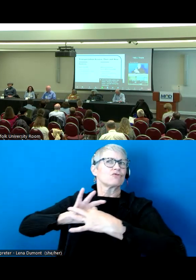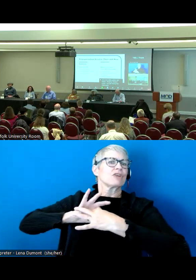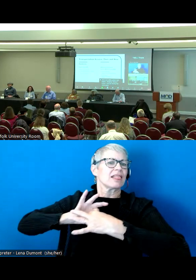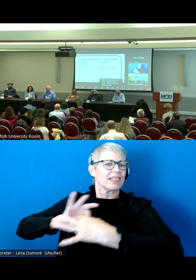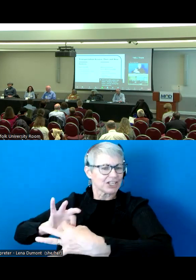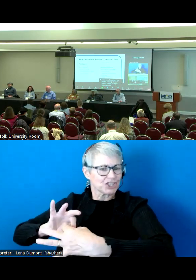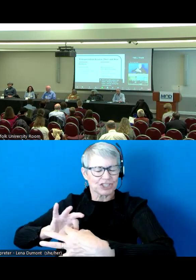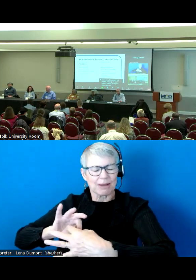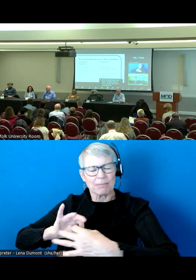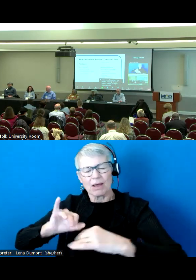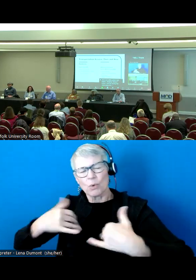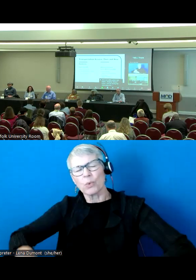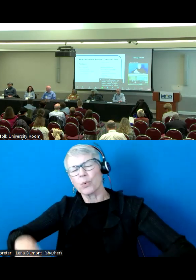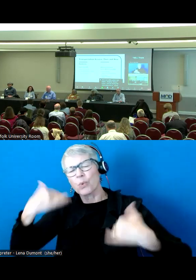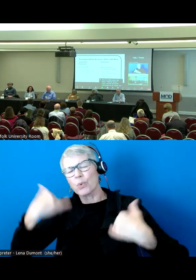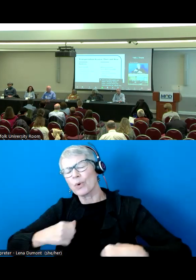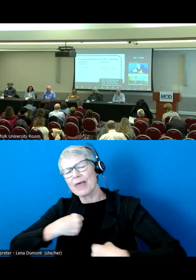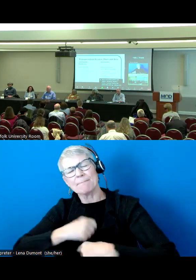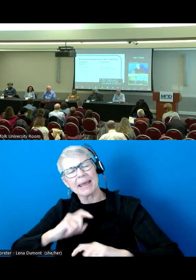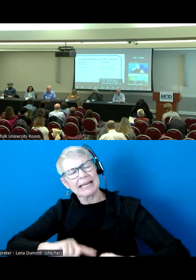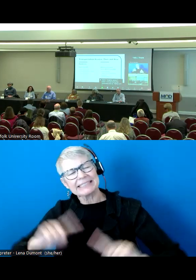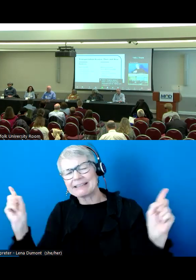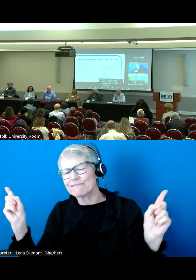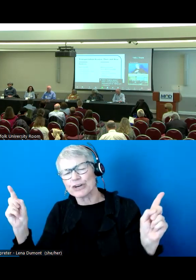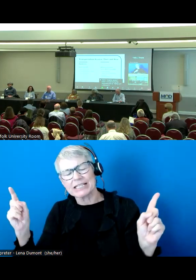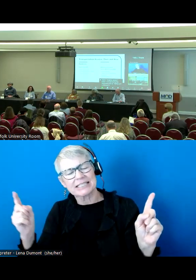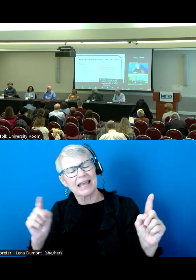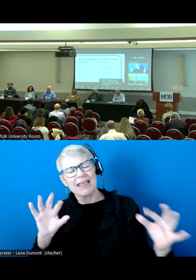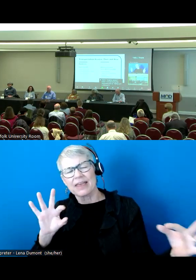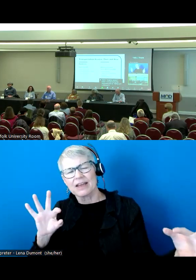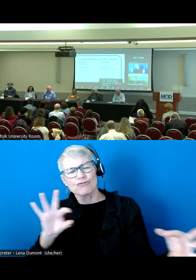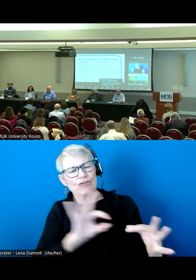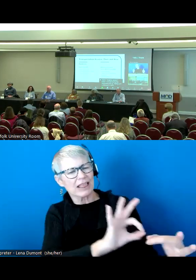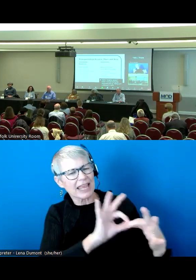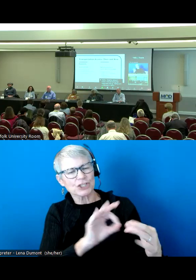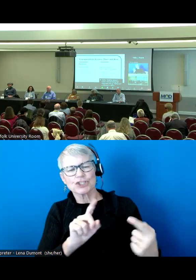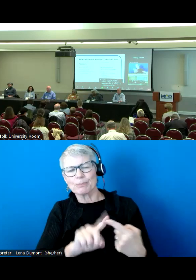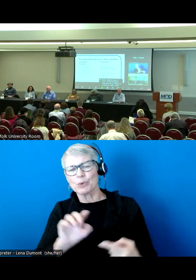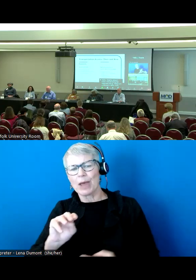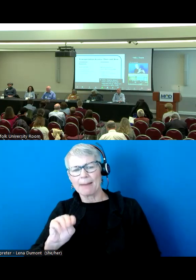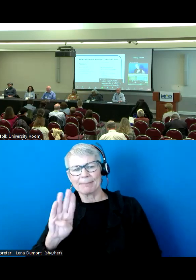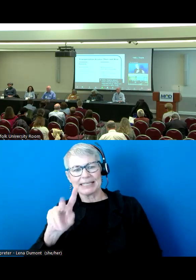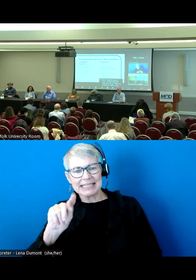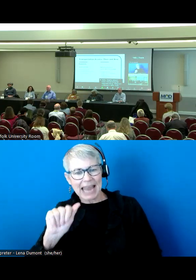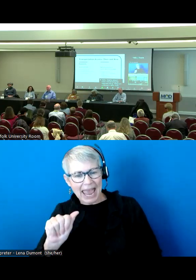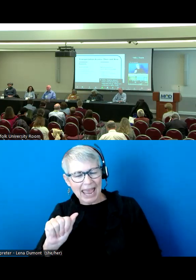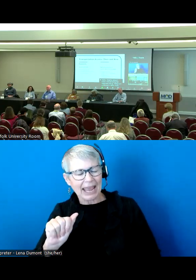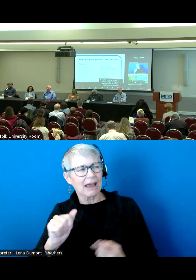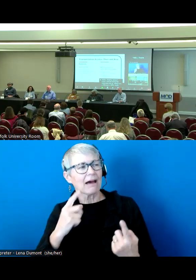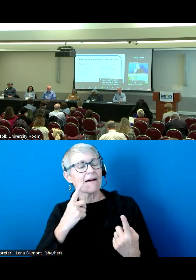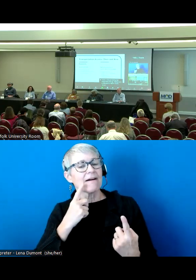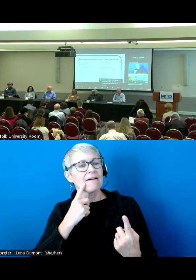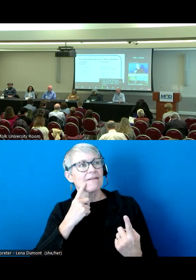making such a difference in the MBTA's ability to sort of navigate